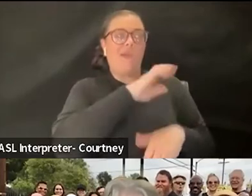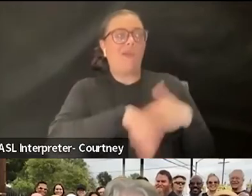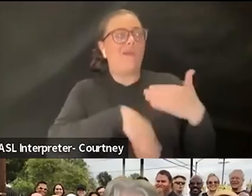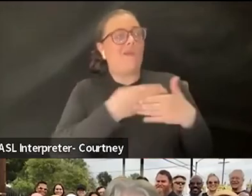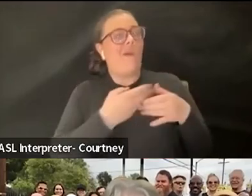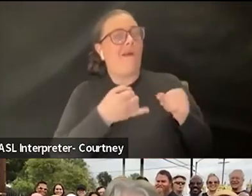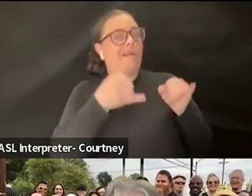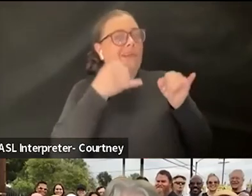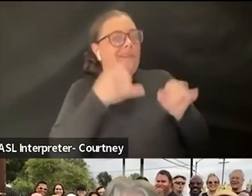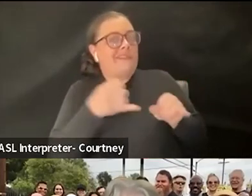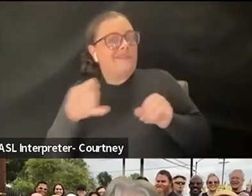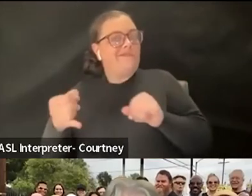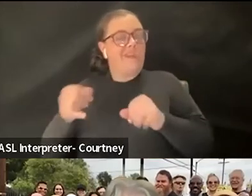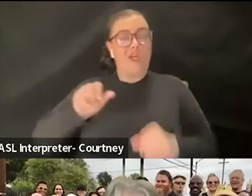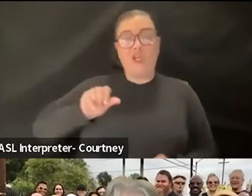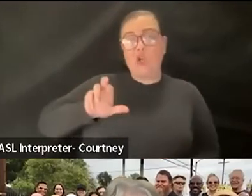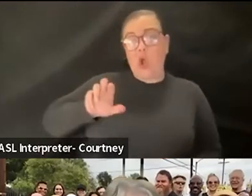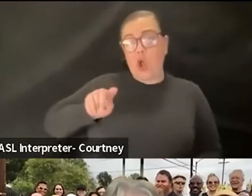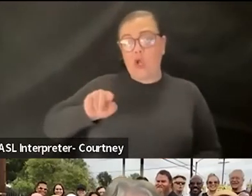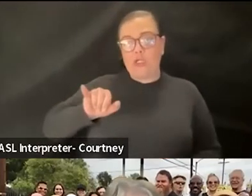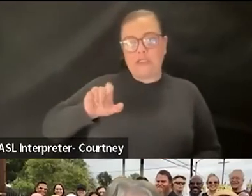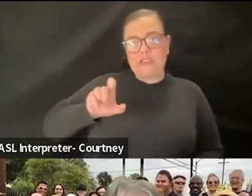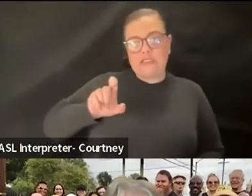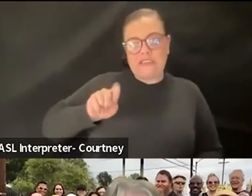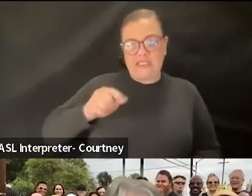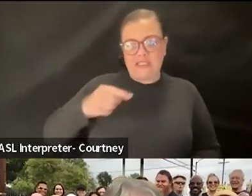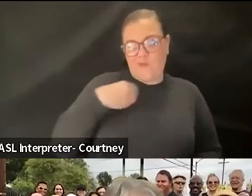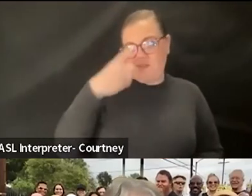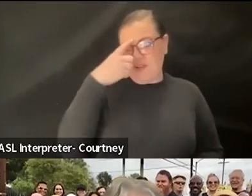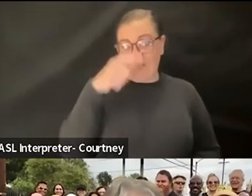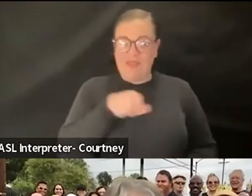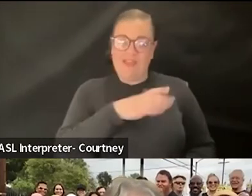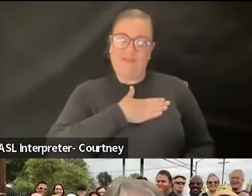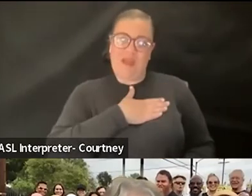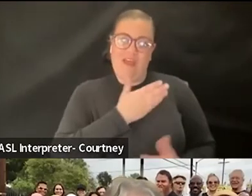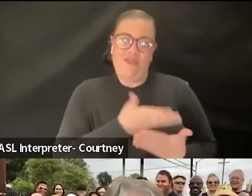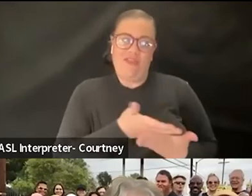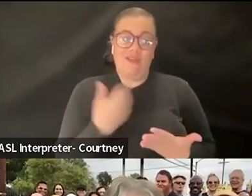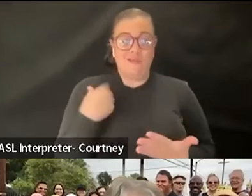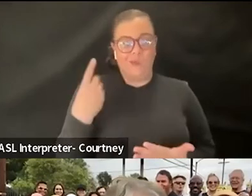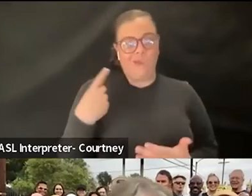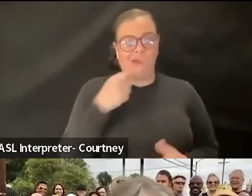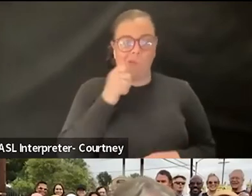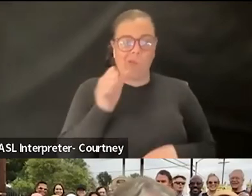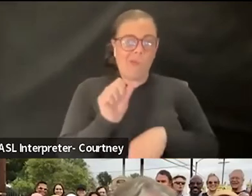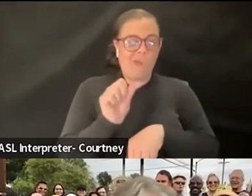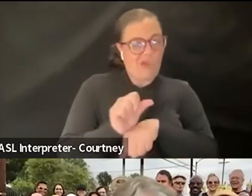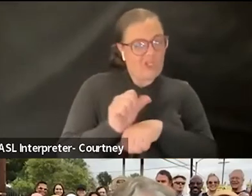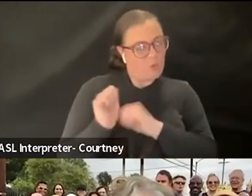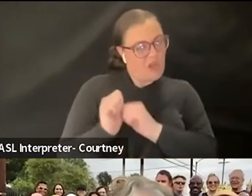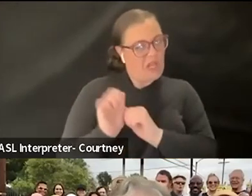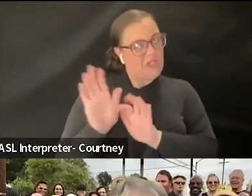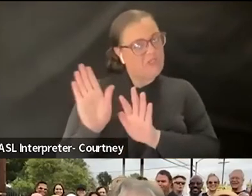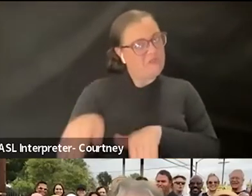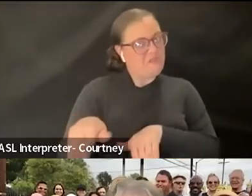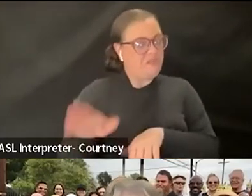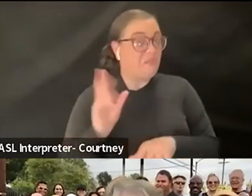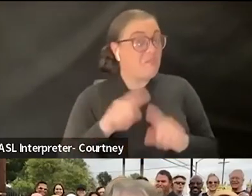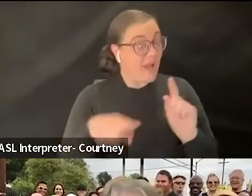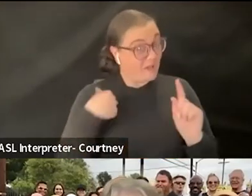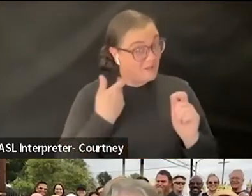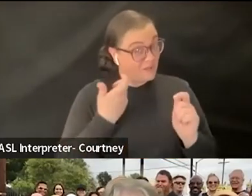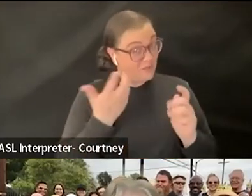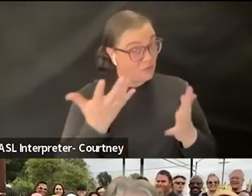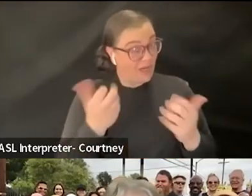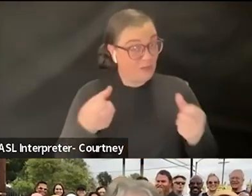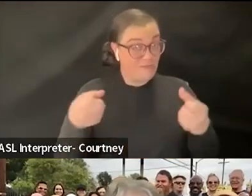is my thing. We're not, you know, us working together is not going to work. But sitting down and talking to hip hop artists,